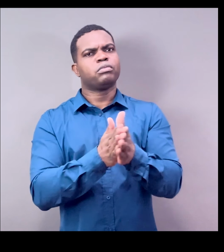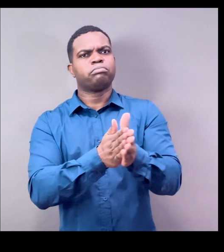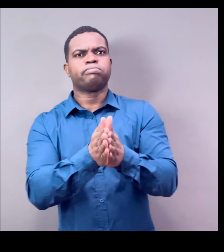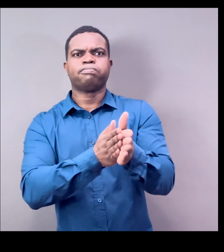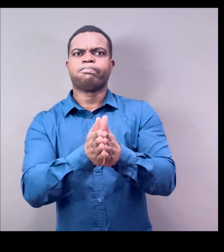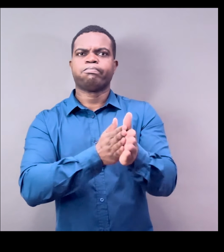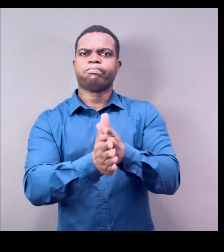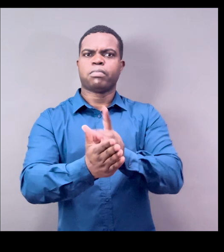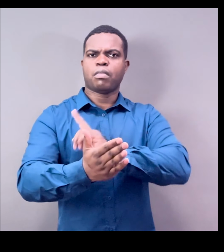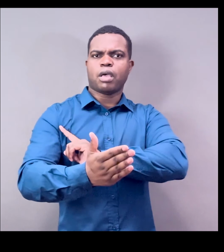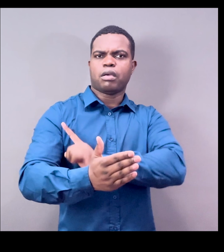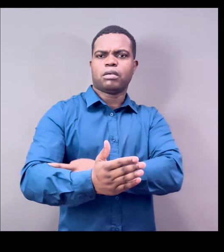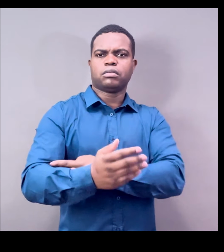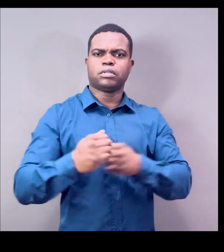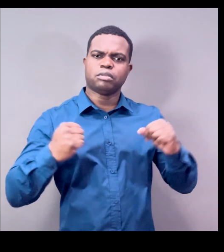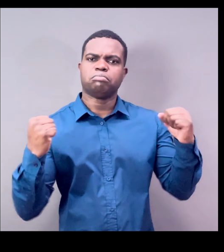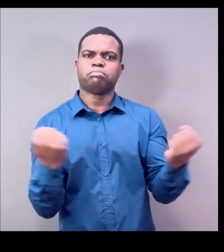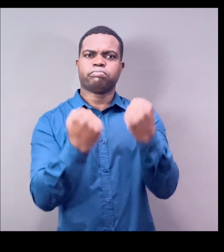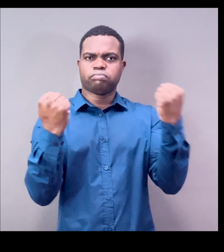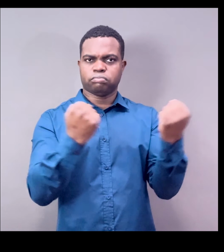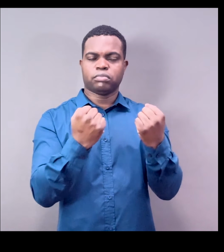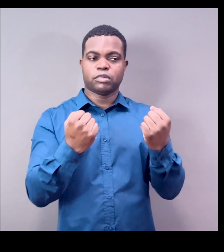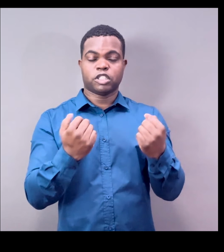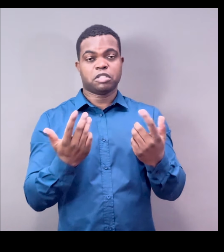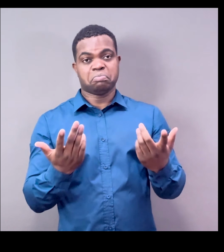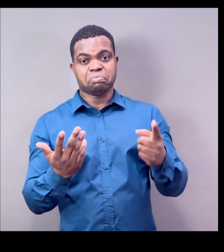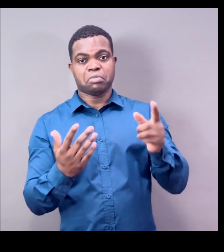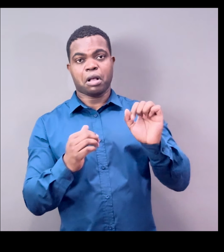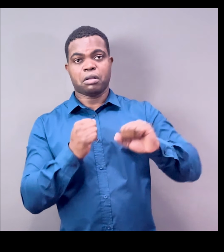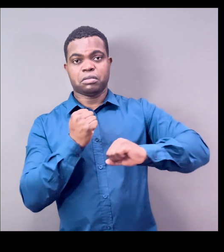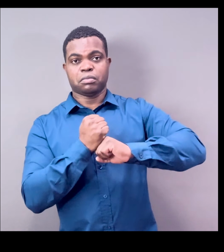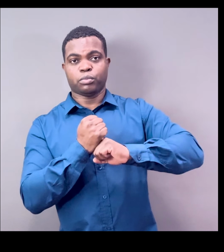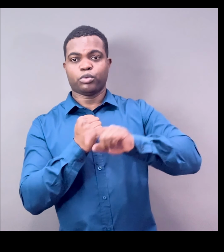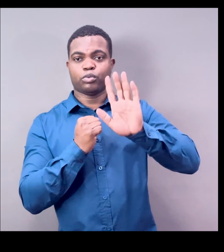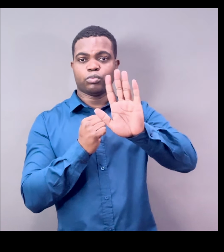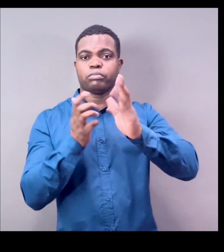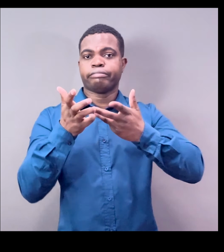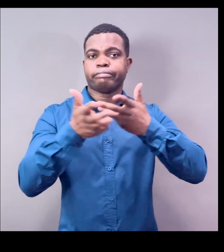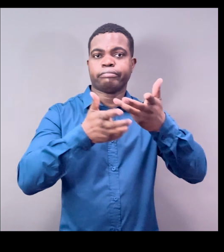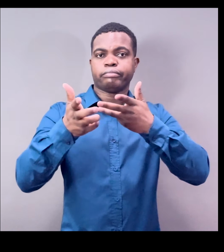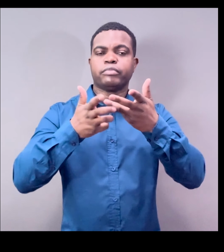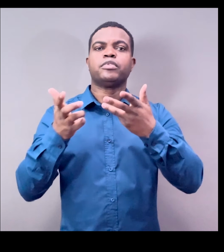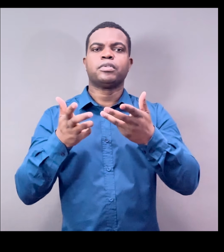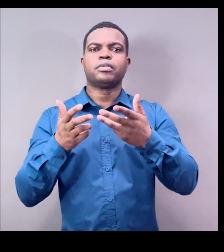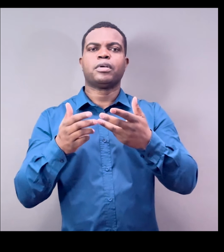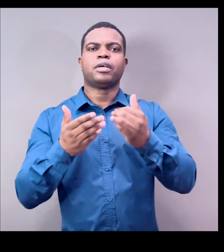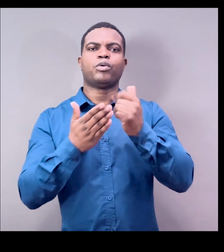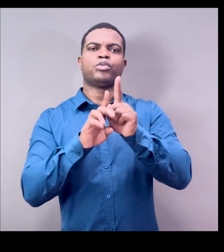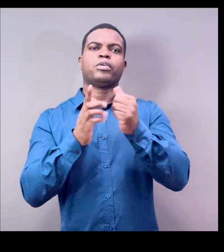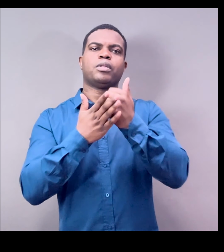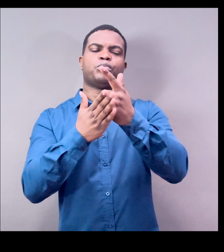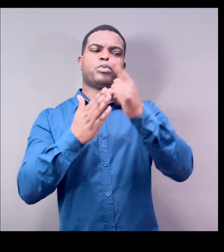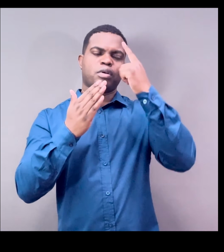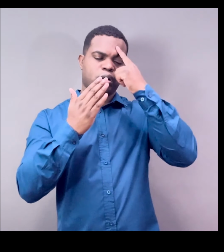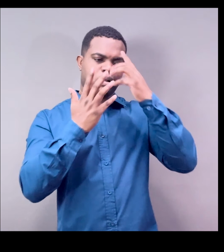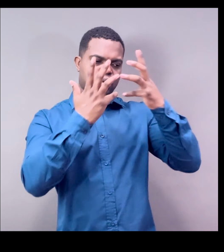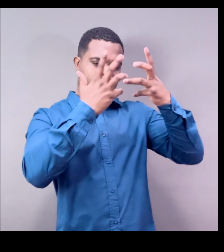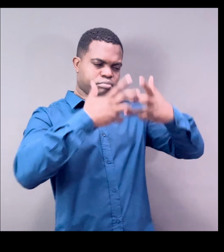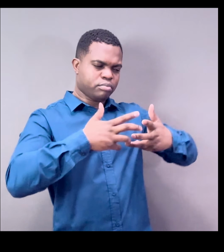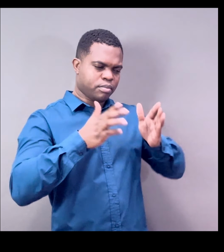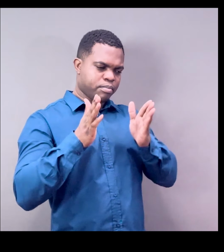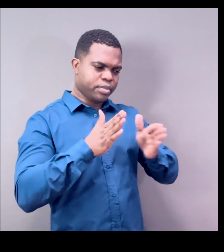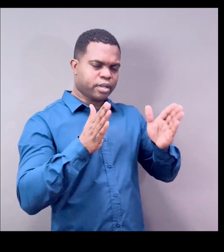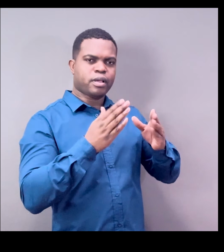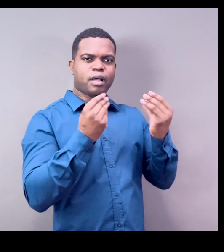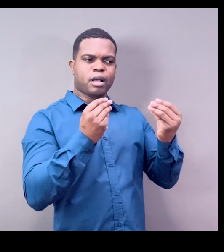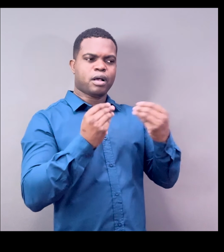really need much energy, because this will help you. It will help you allocate your resources well. It will save you